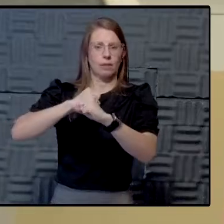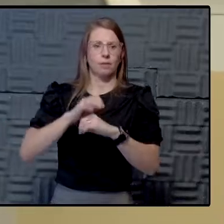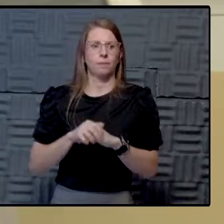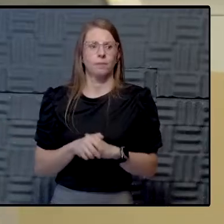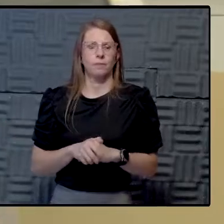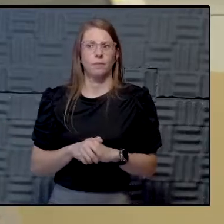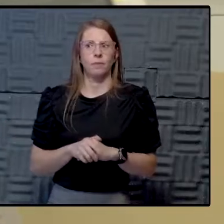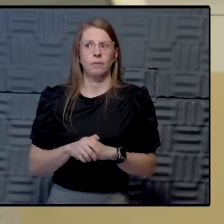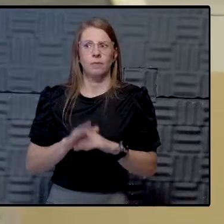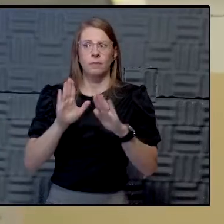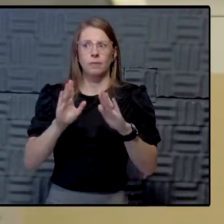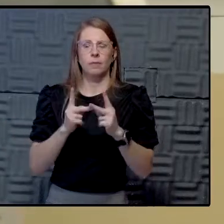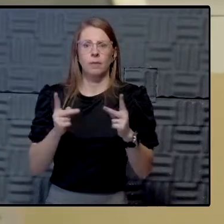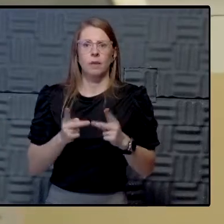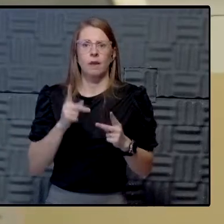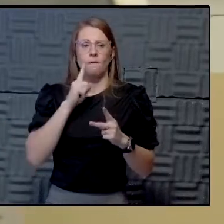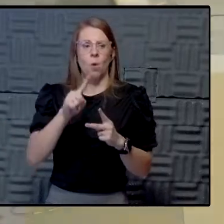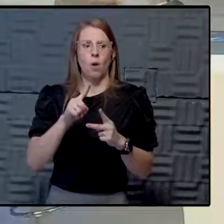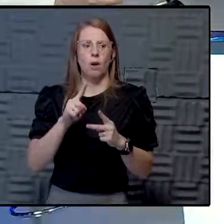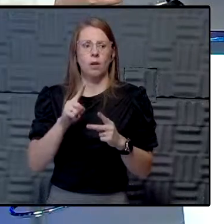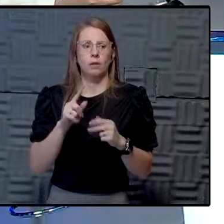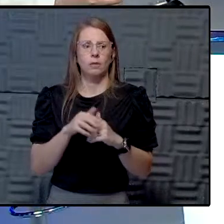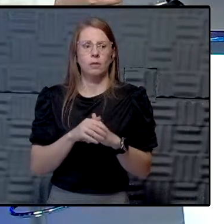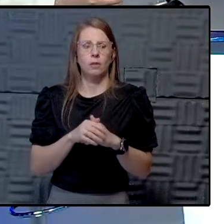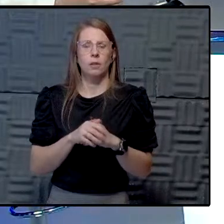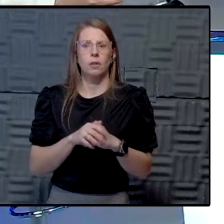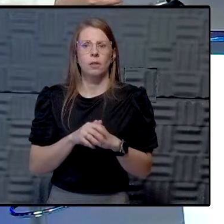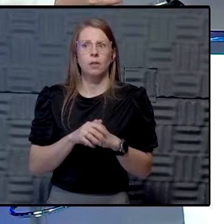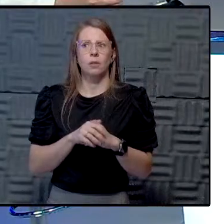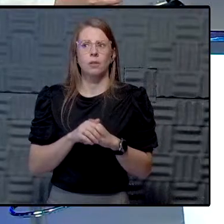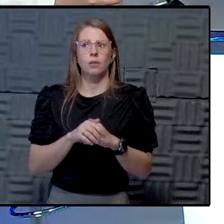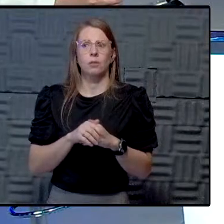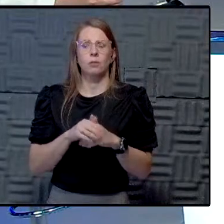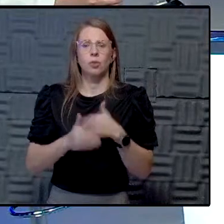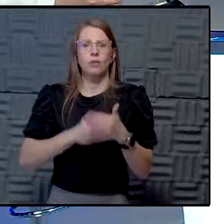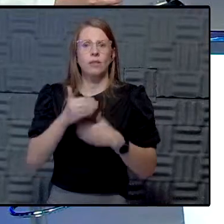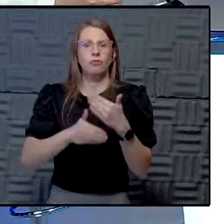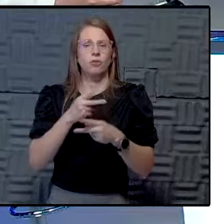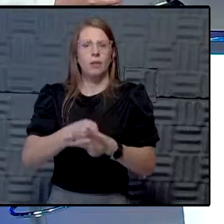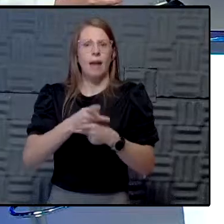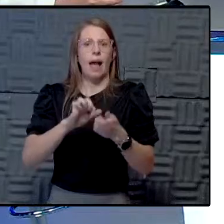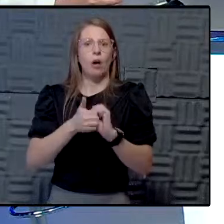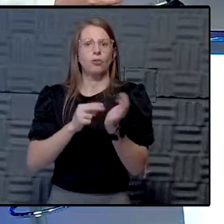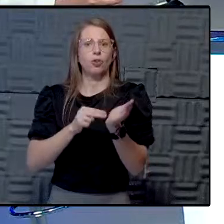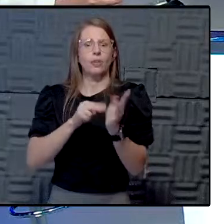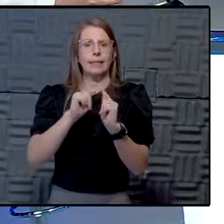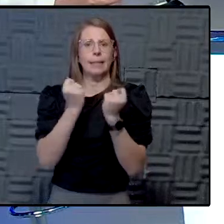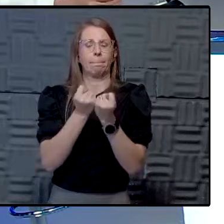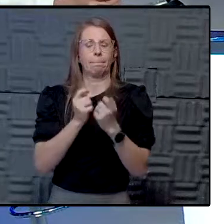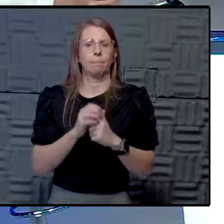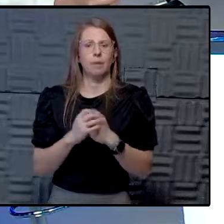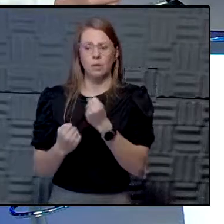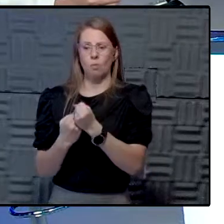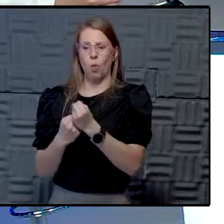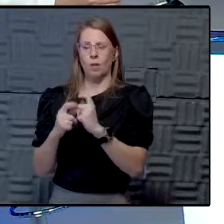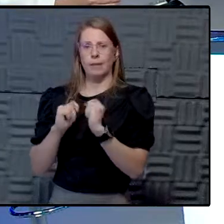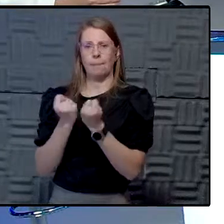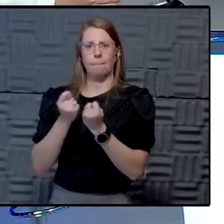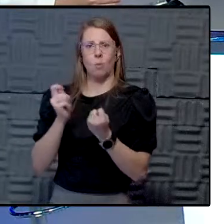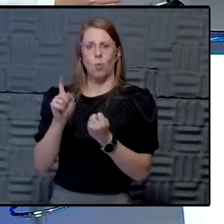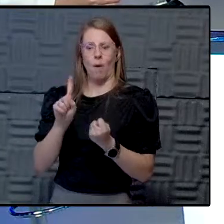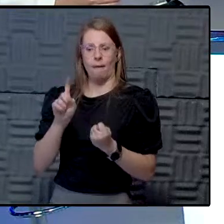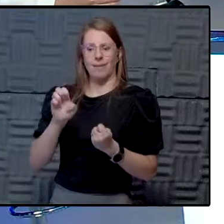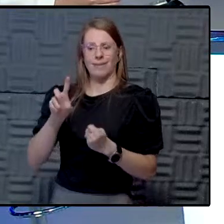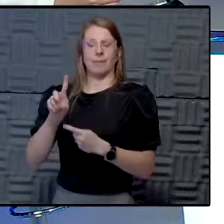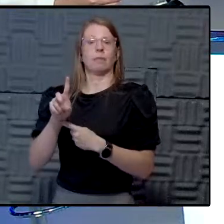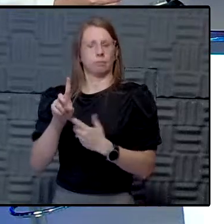place to come receive your care. And for your team and for you, how's the nursing team doing and the support team down in the ED? They're